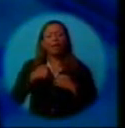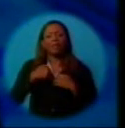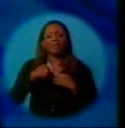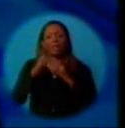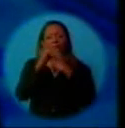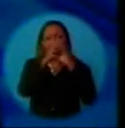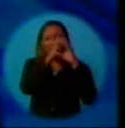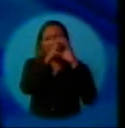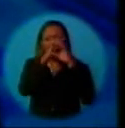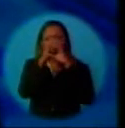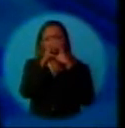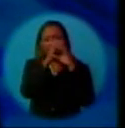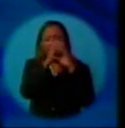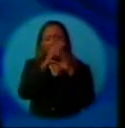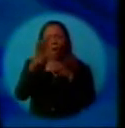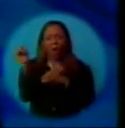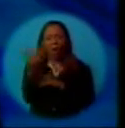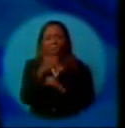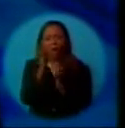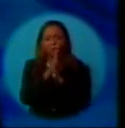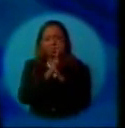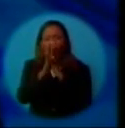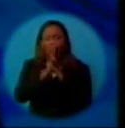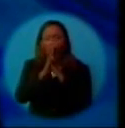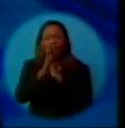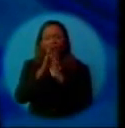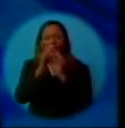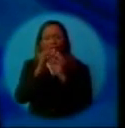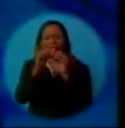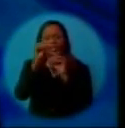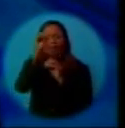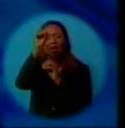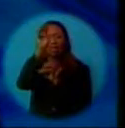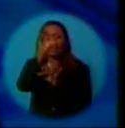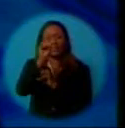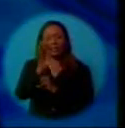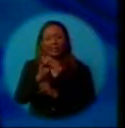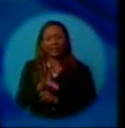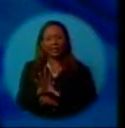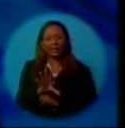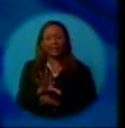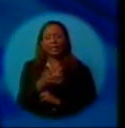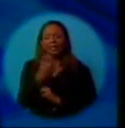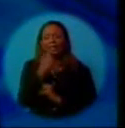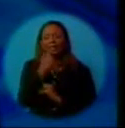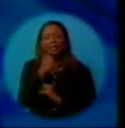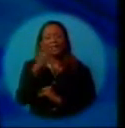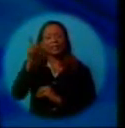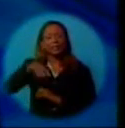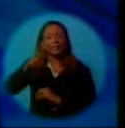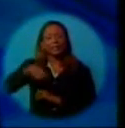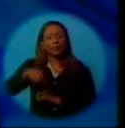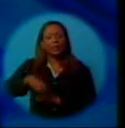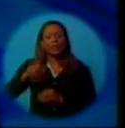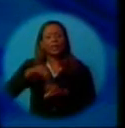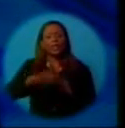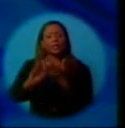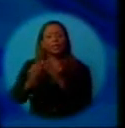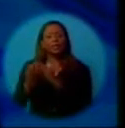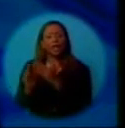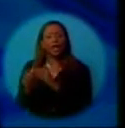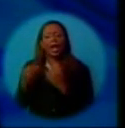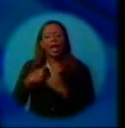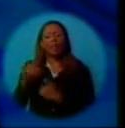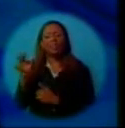all intersections where traffic lights are present. Station Sergeant Rodney Innes says this is particularly necessary in the city where there